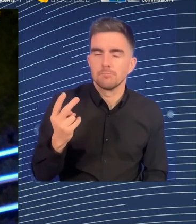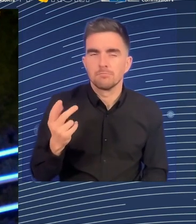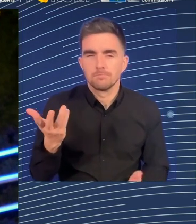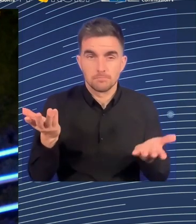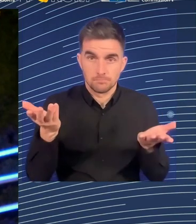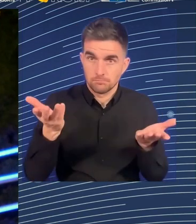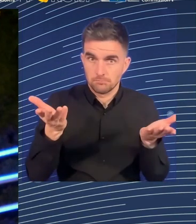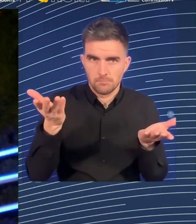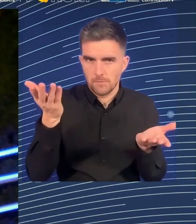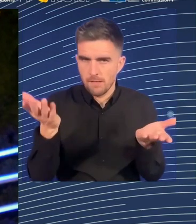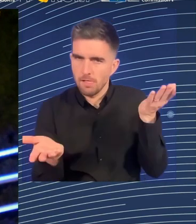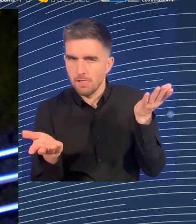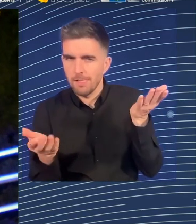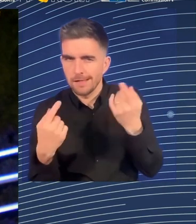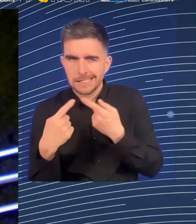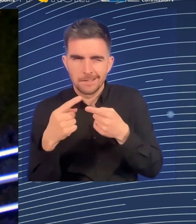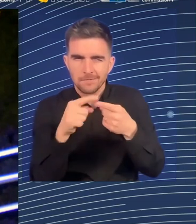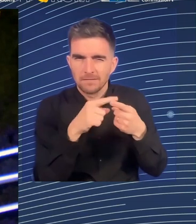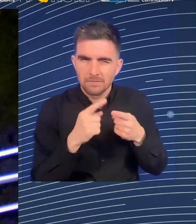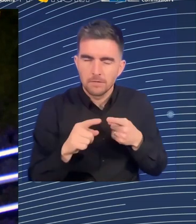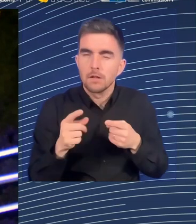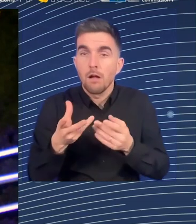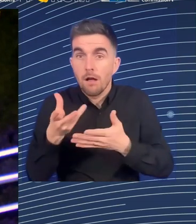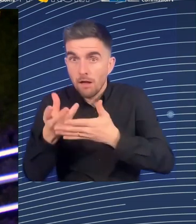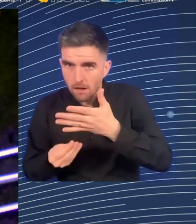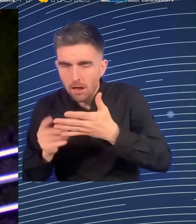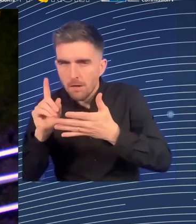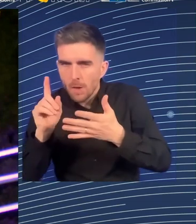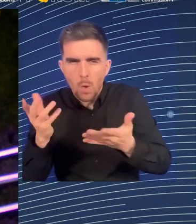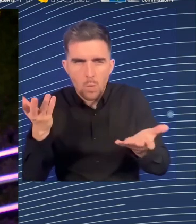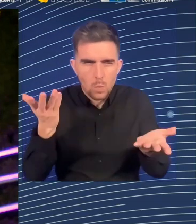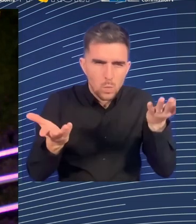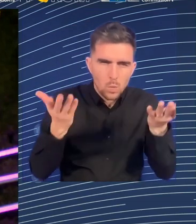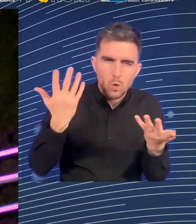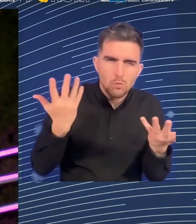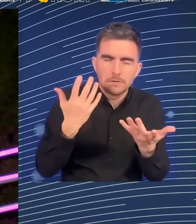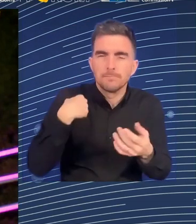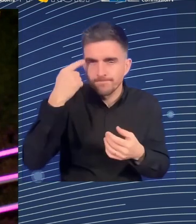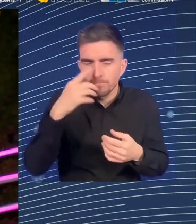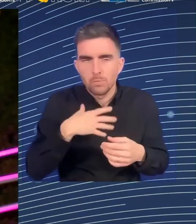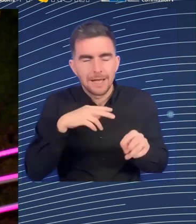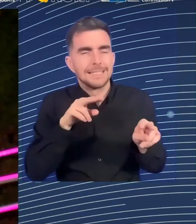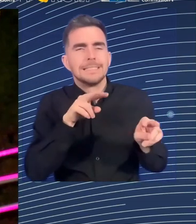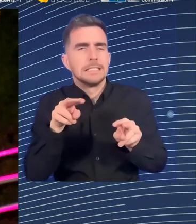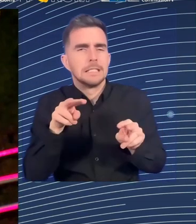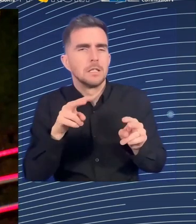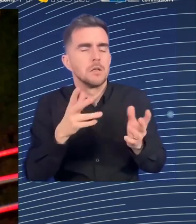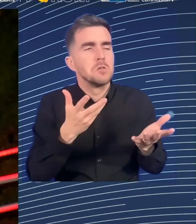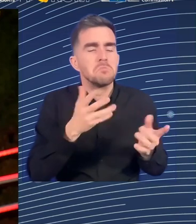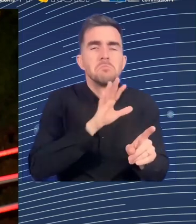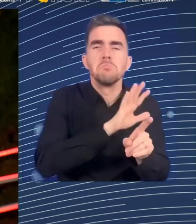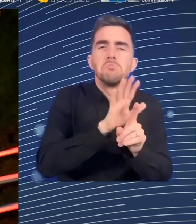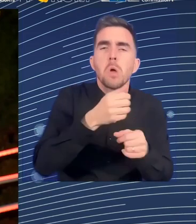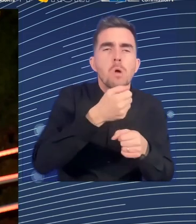would provide. And when we look into the future, we see that the supply for high skills